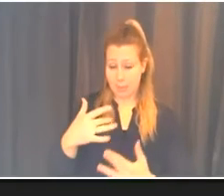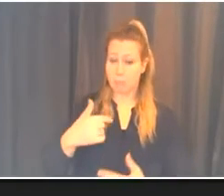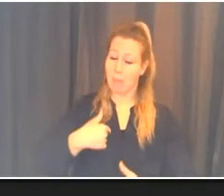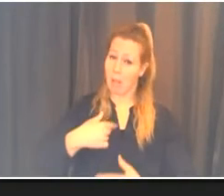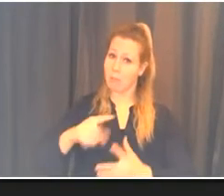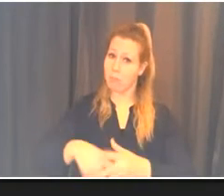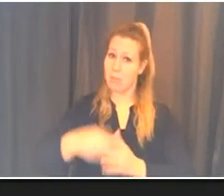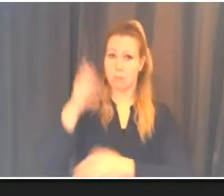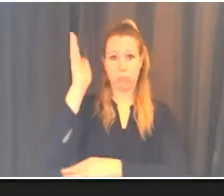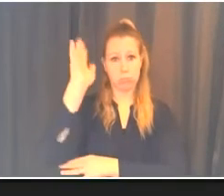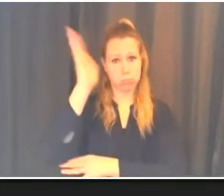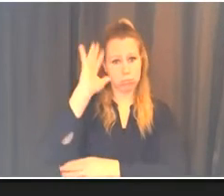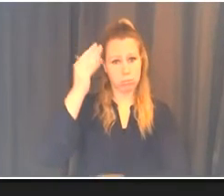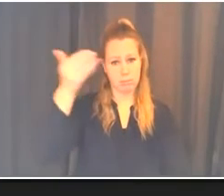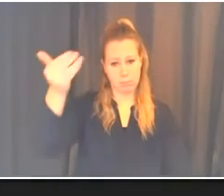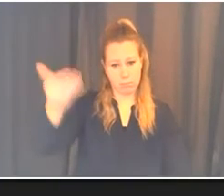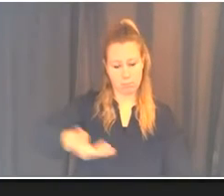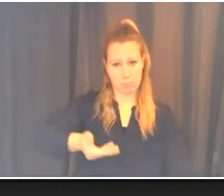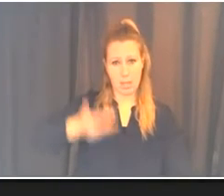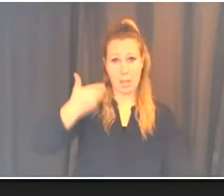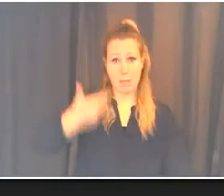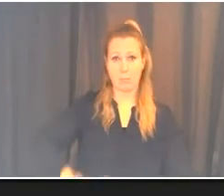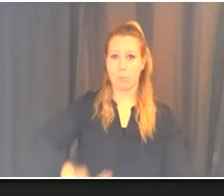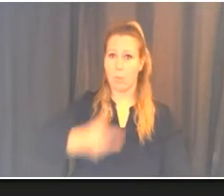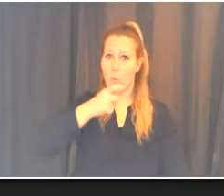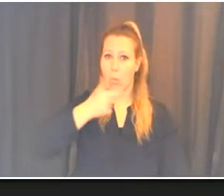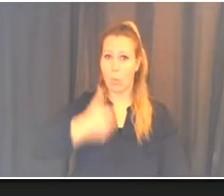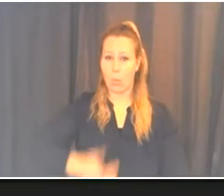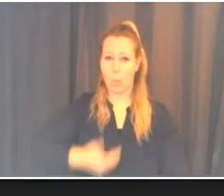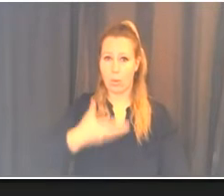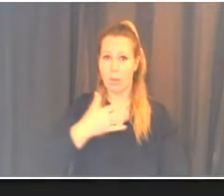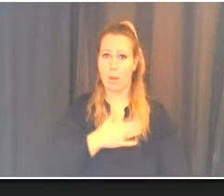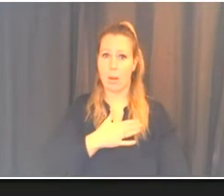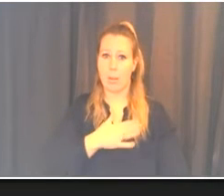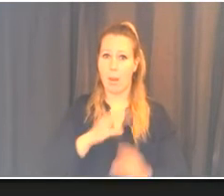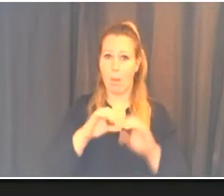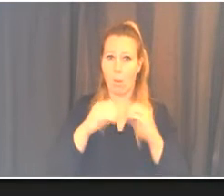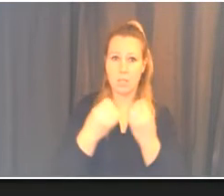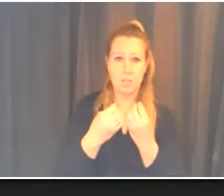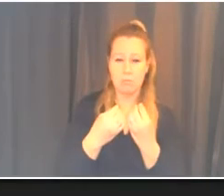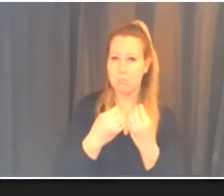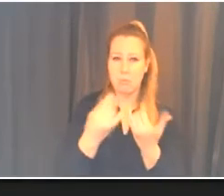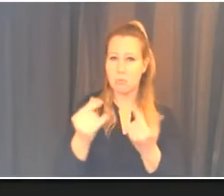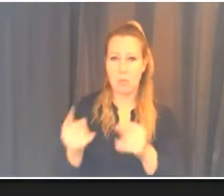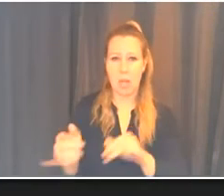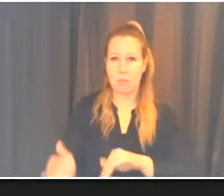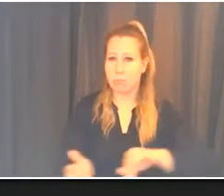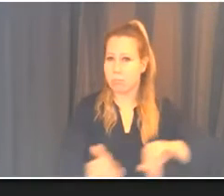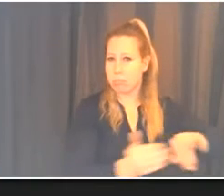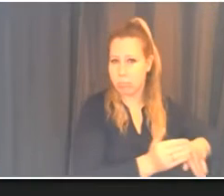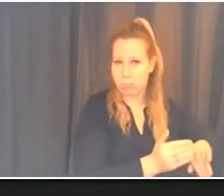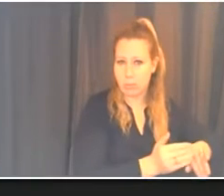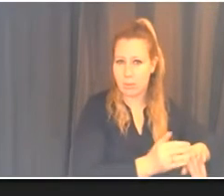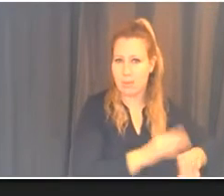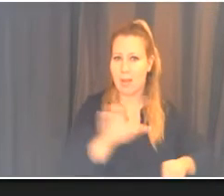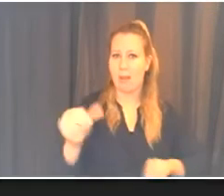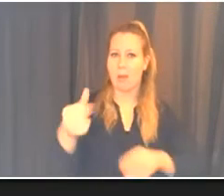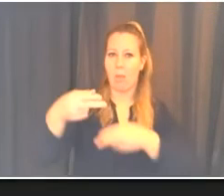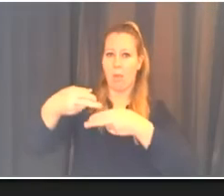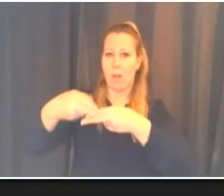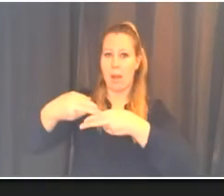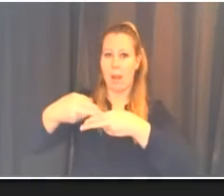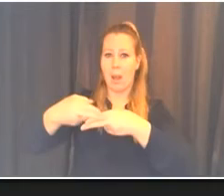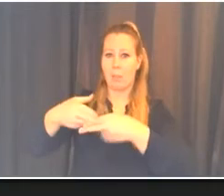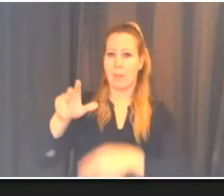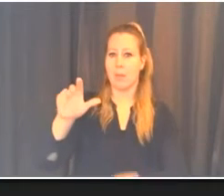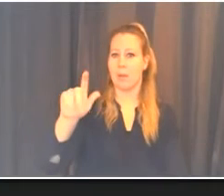weeks ago on Sunday April 19th Tanya Gonzalo was found unconscious and unresponsive inside her apartment on East 105th Street in East